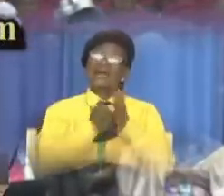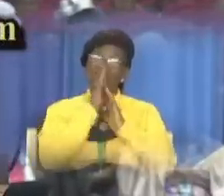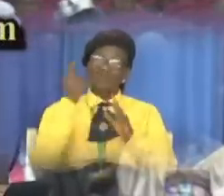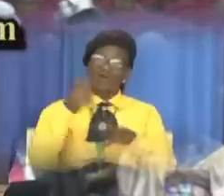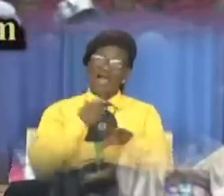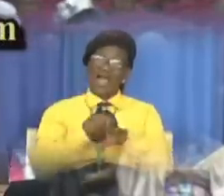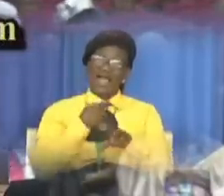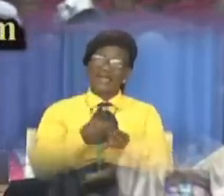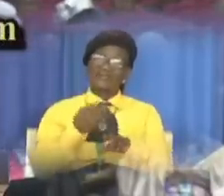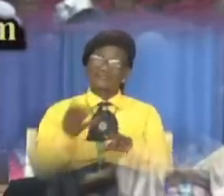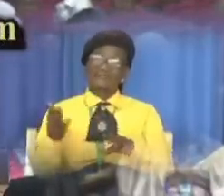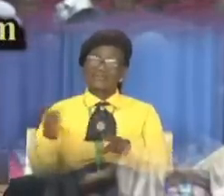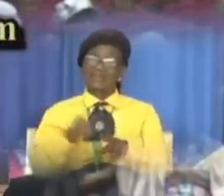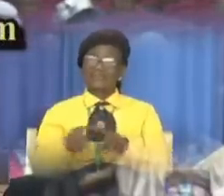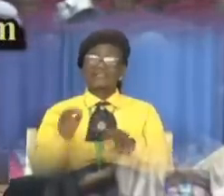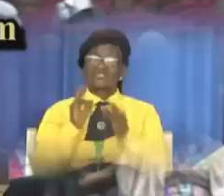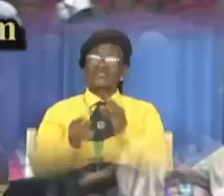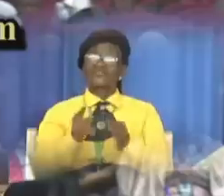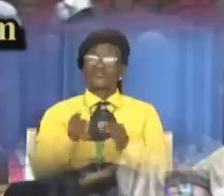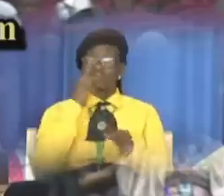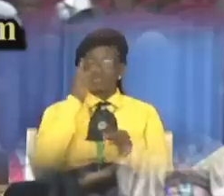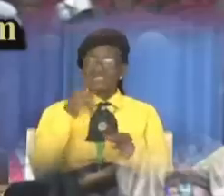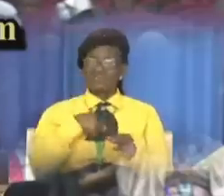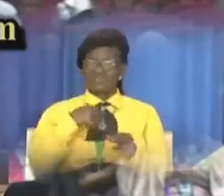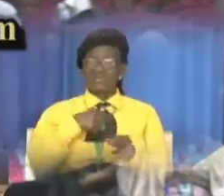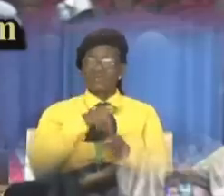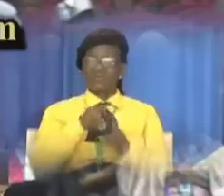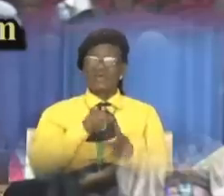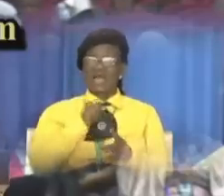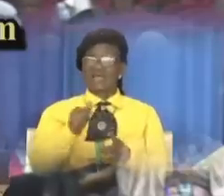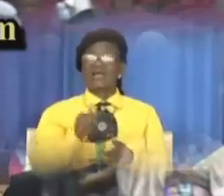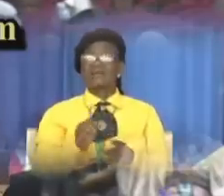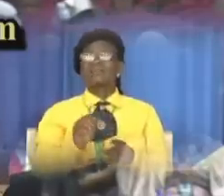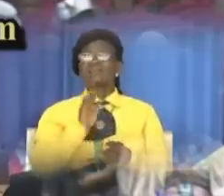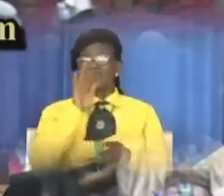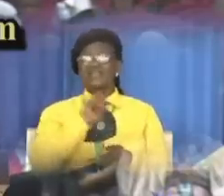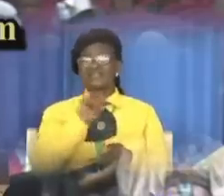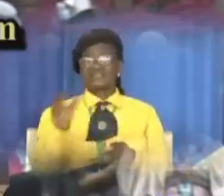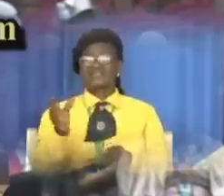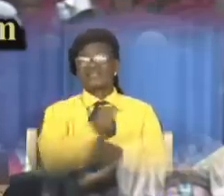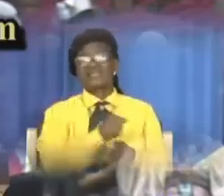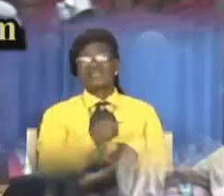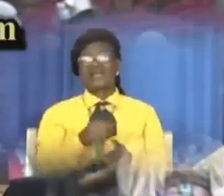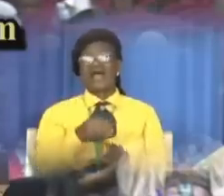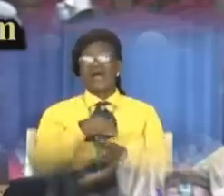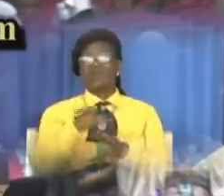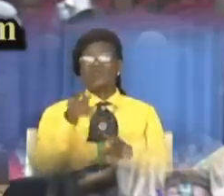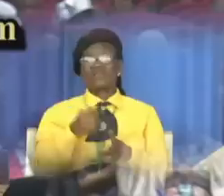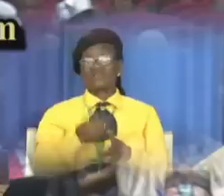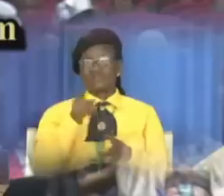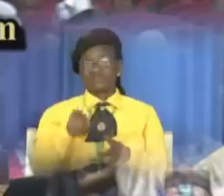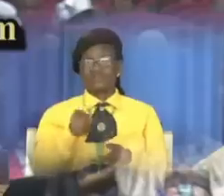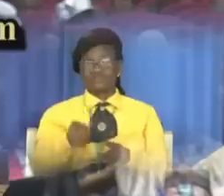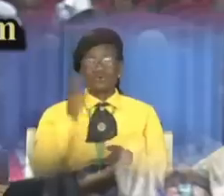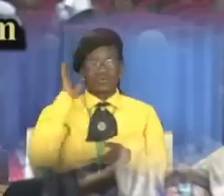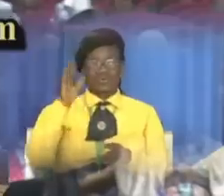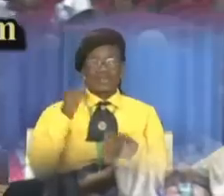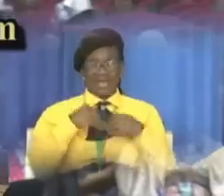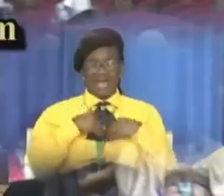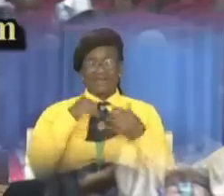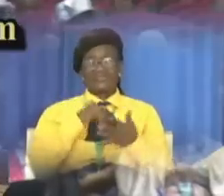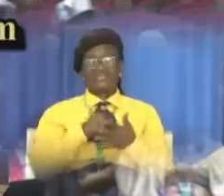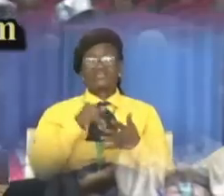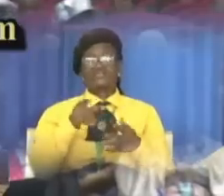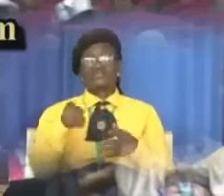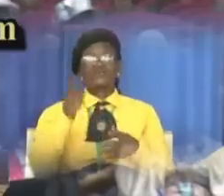you see me when I'm being taken away from you, you will have it. You will have your